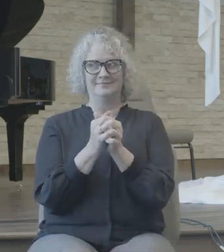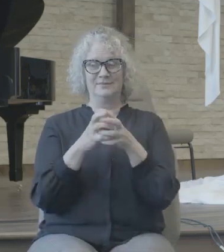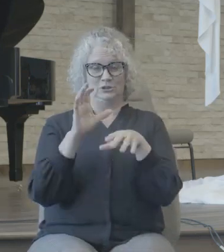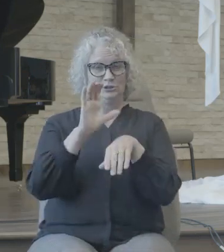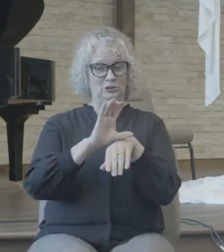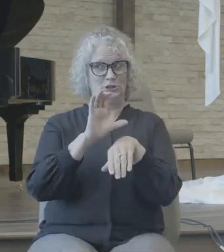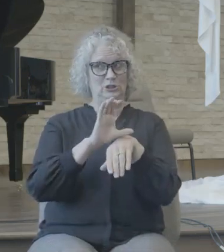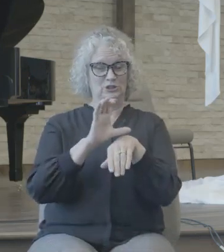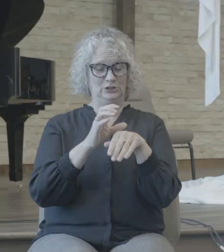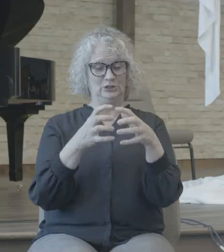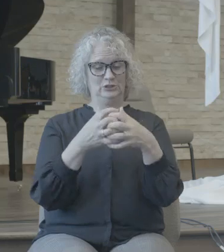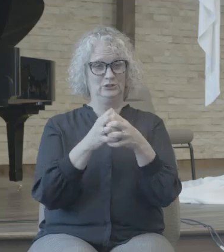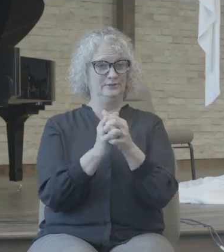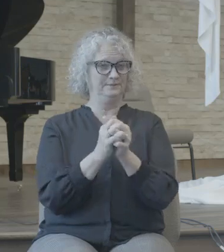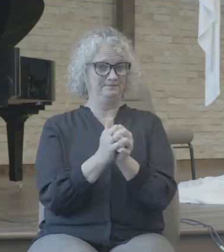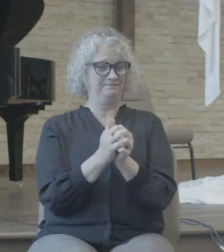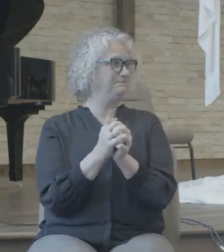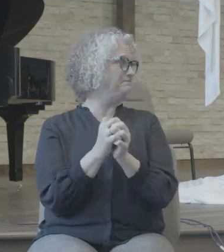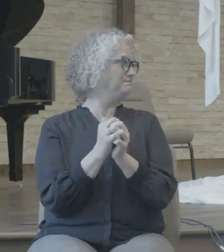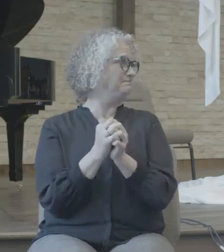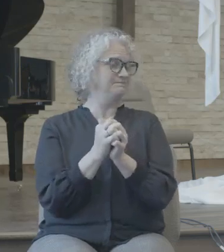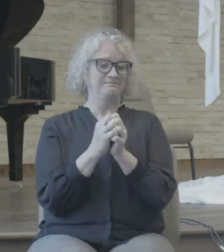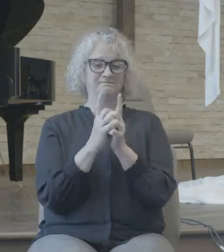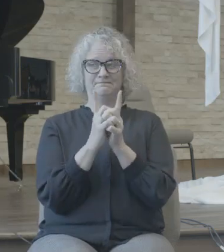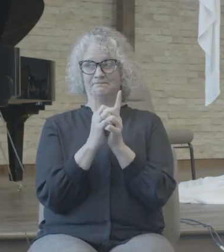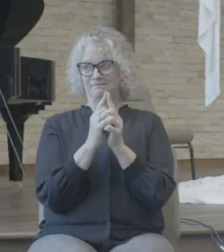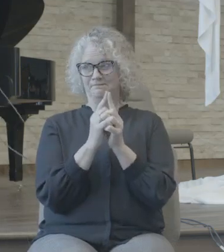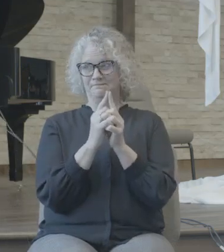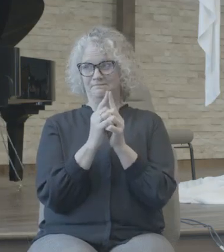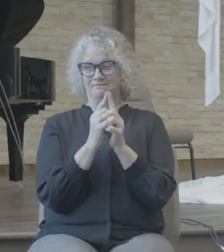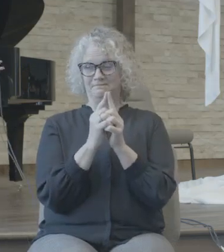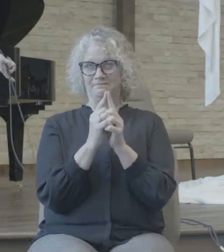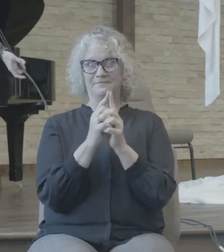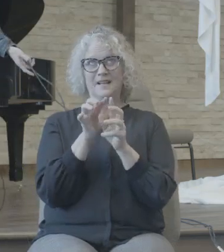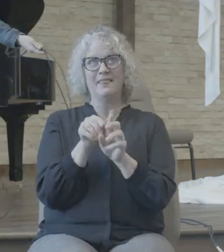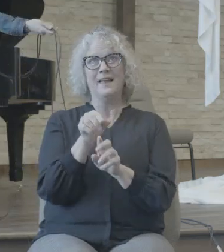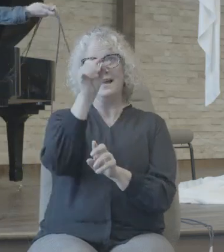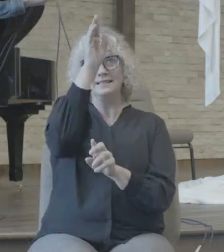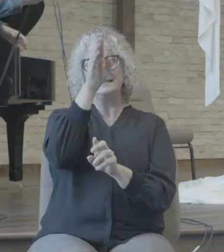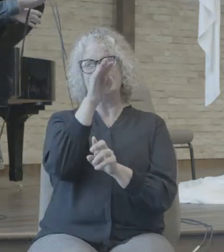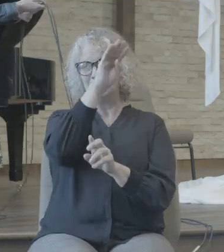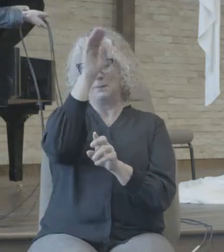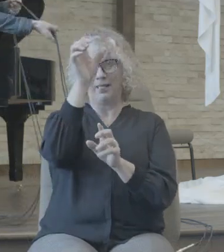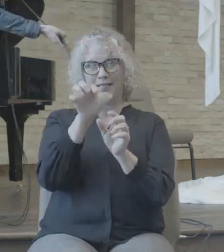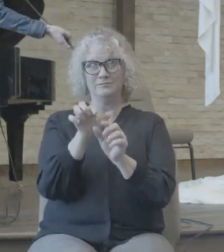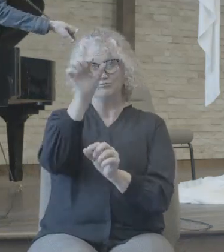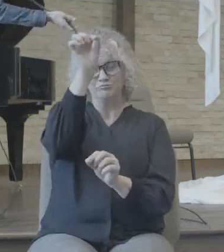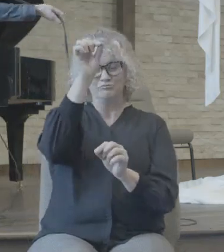church. Then you put your fingers up like that and say, here's the steeple.